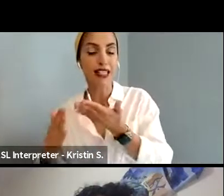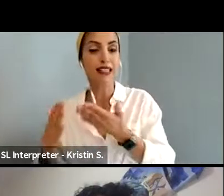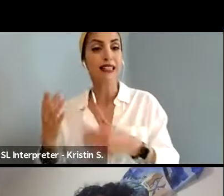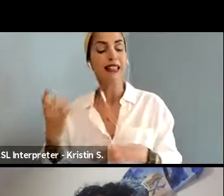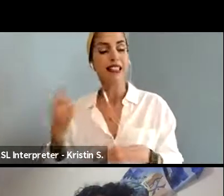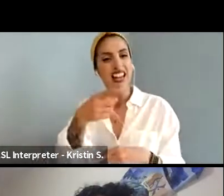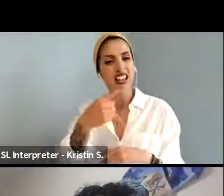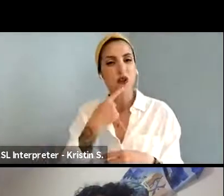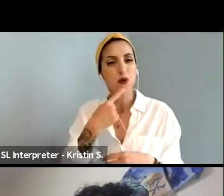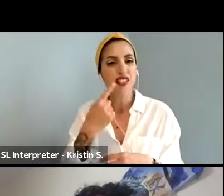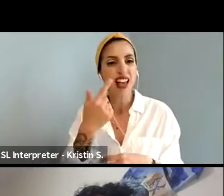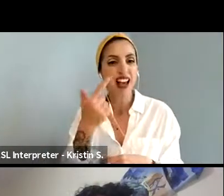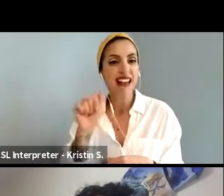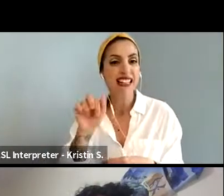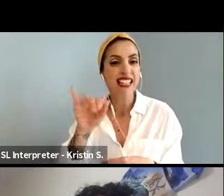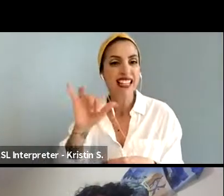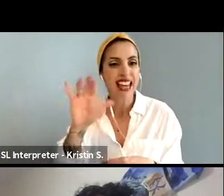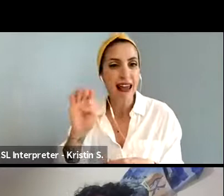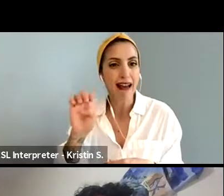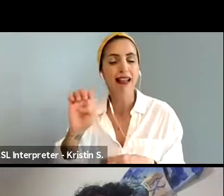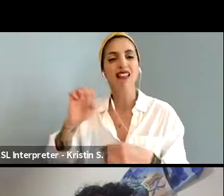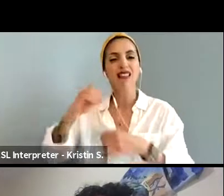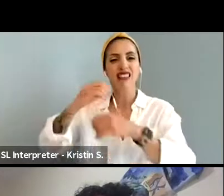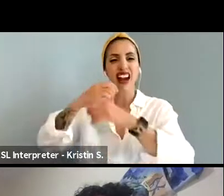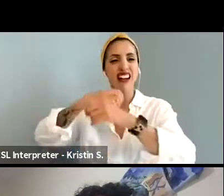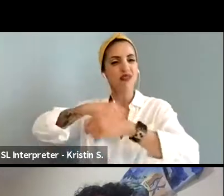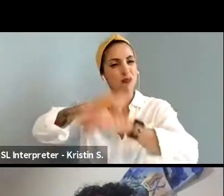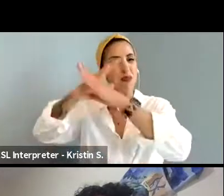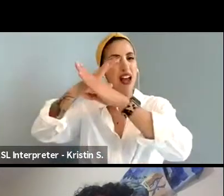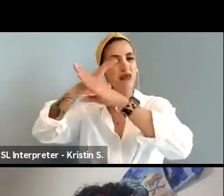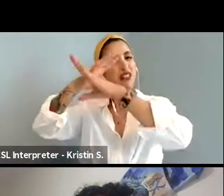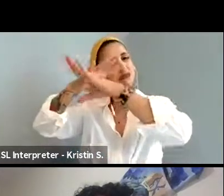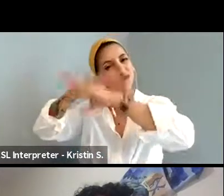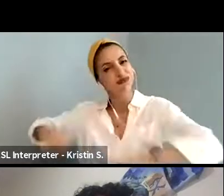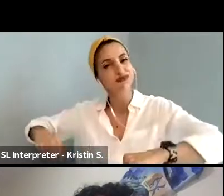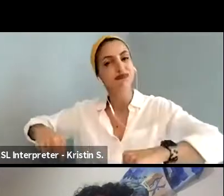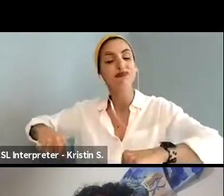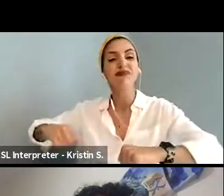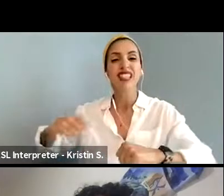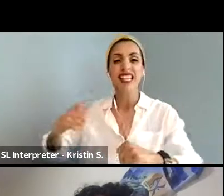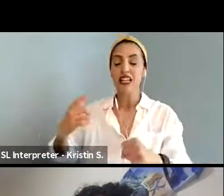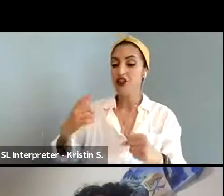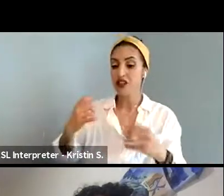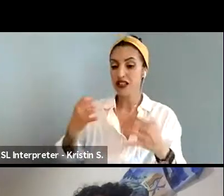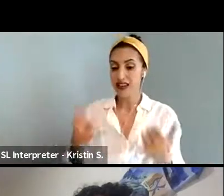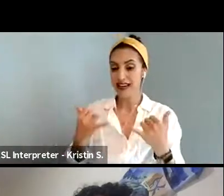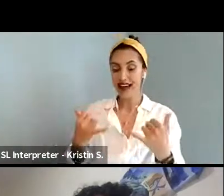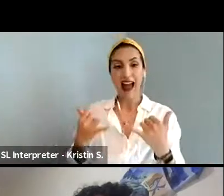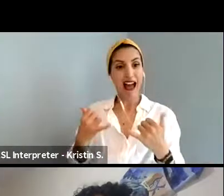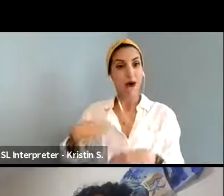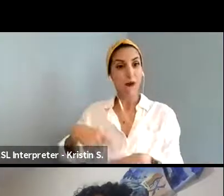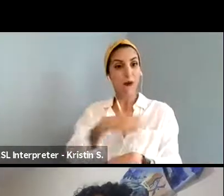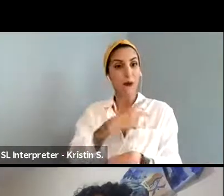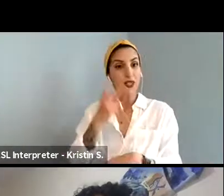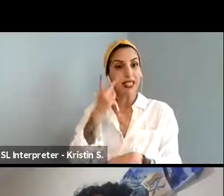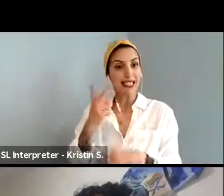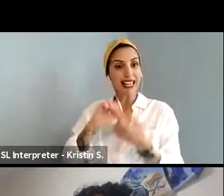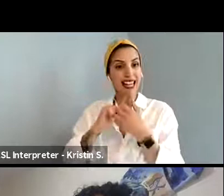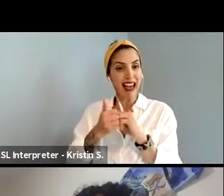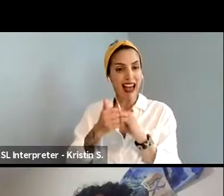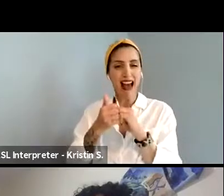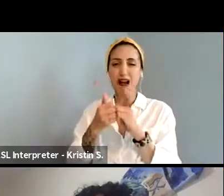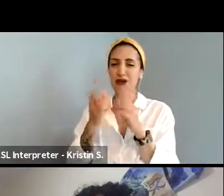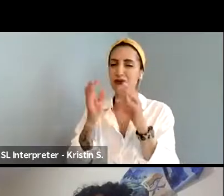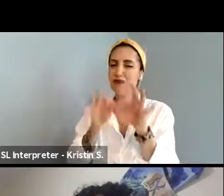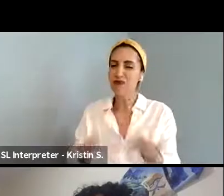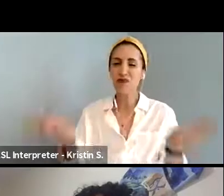Gayle, breaking down a lot of those boundaries, demolishing them, because I think we've gotten to see through this the incredible and epic